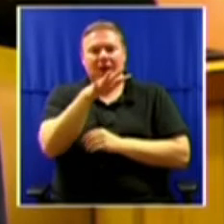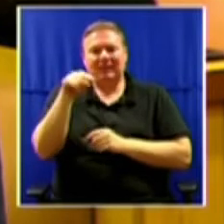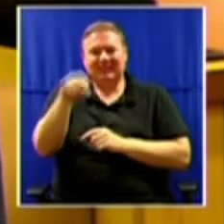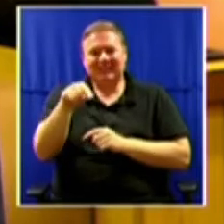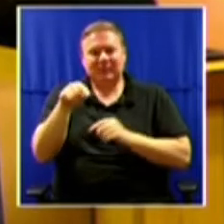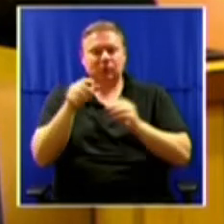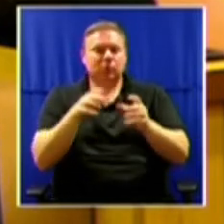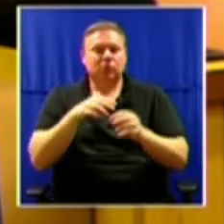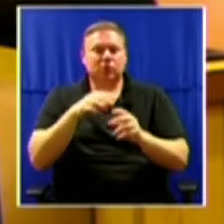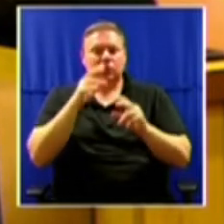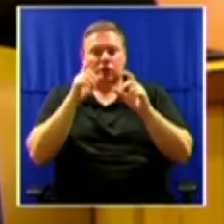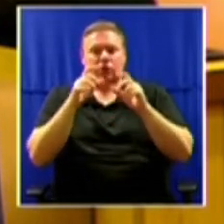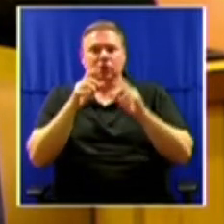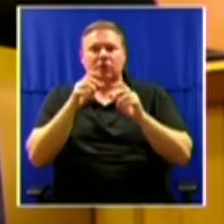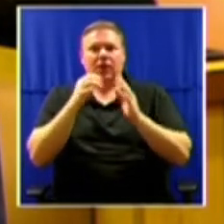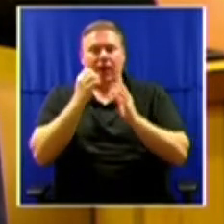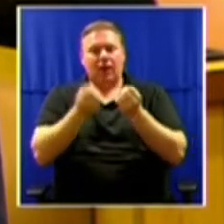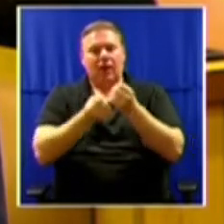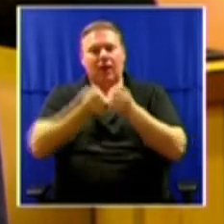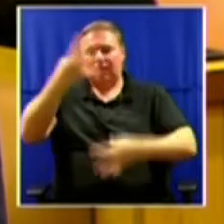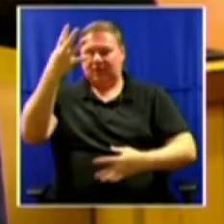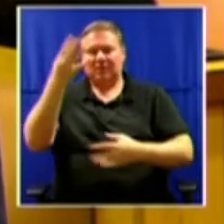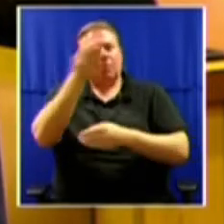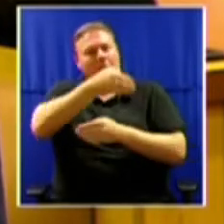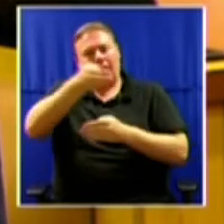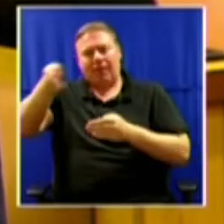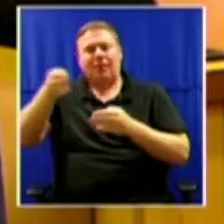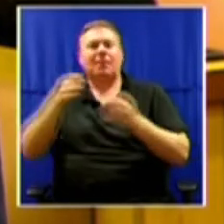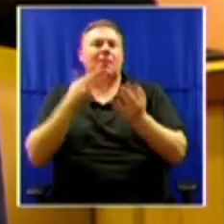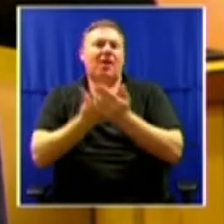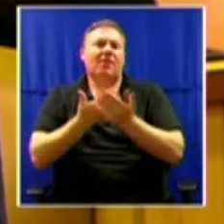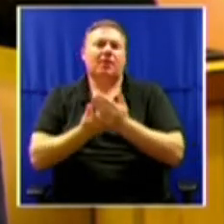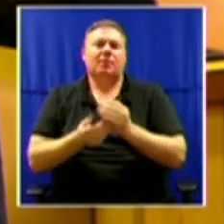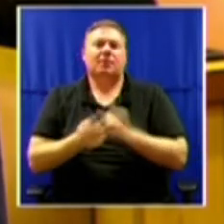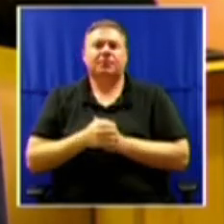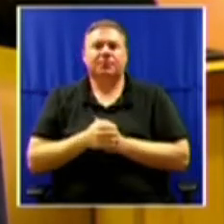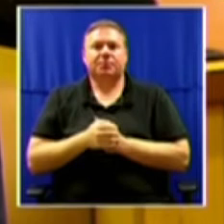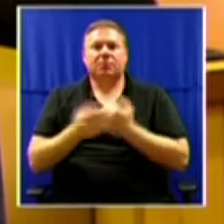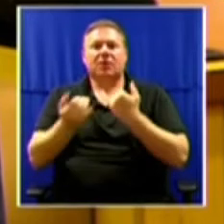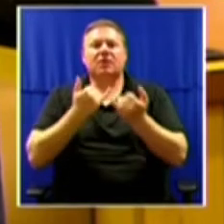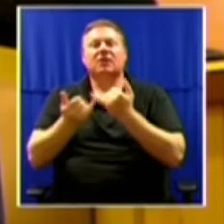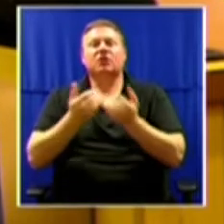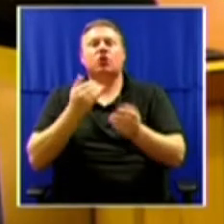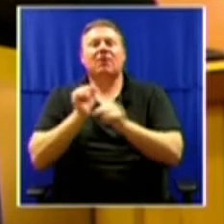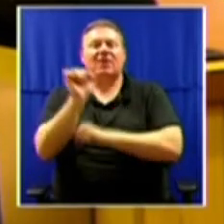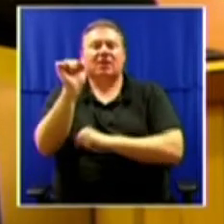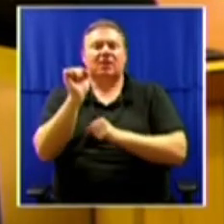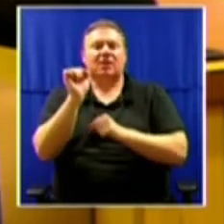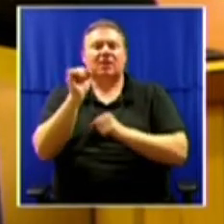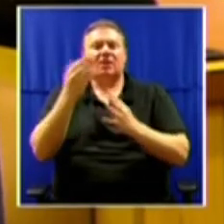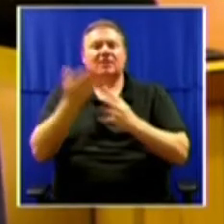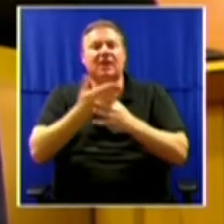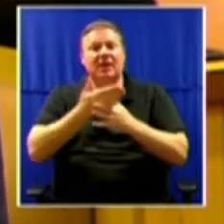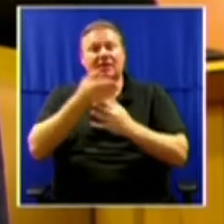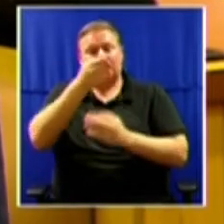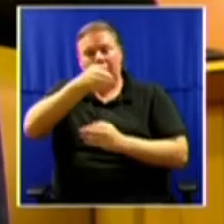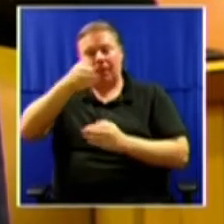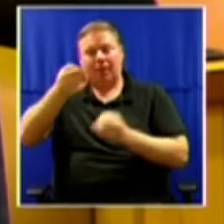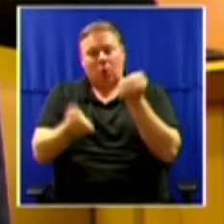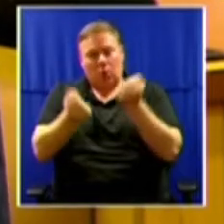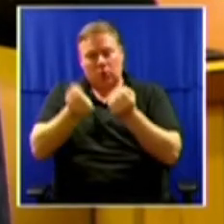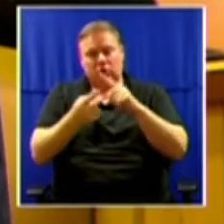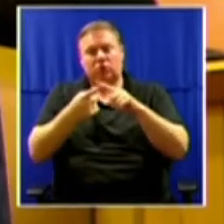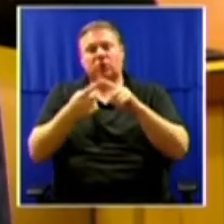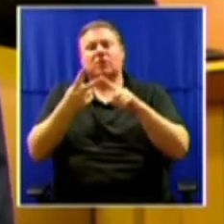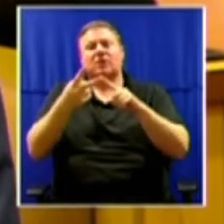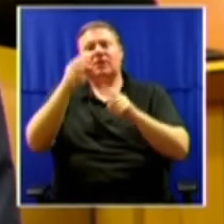is listed herewith. The volume of sexual offense cases dealt with by the courts at present, South African Police Service